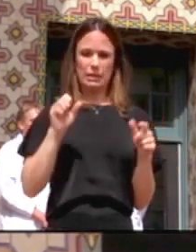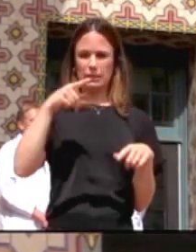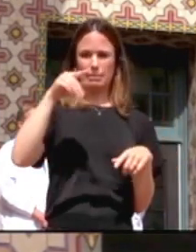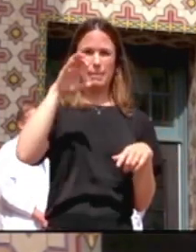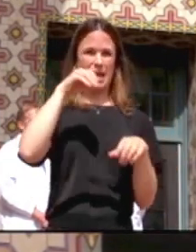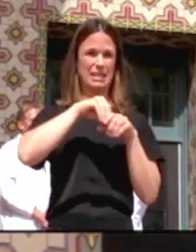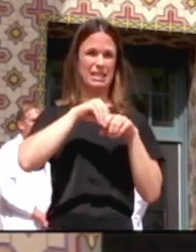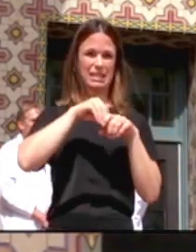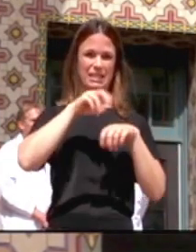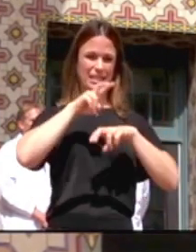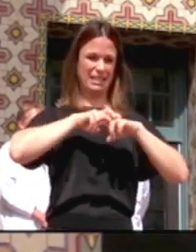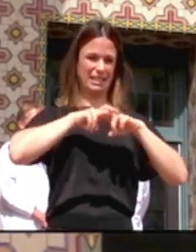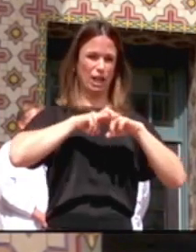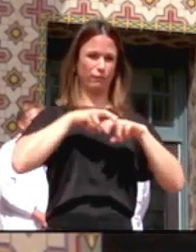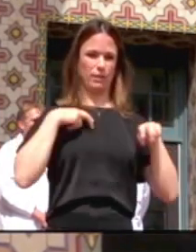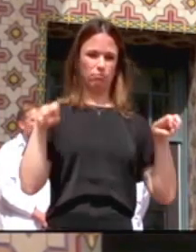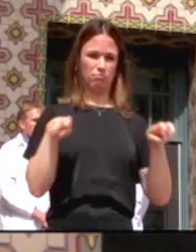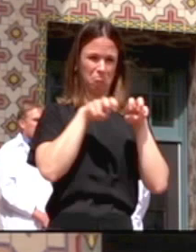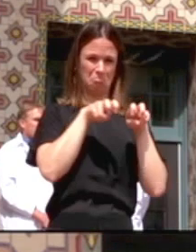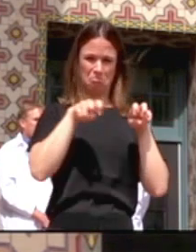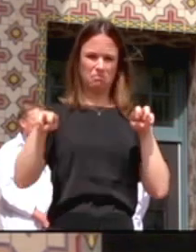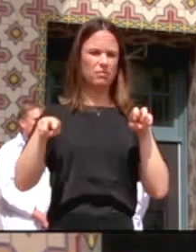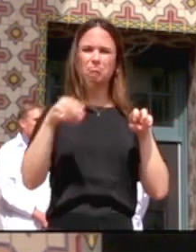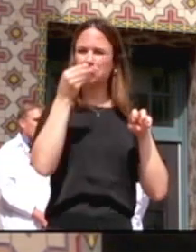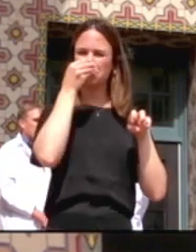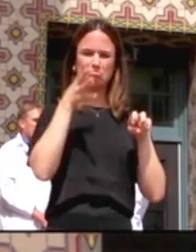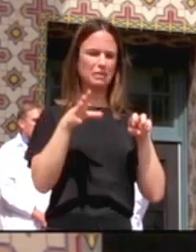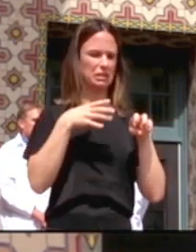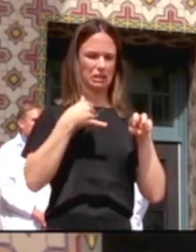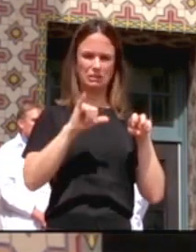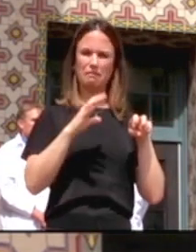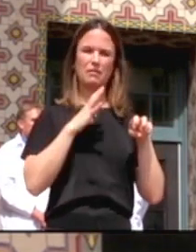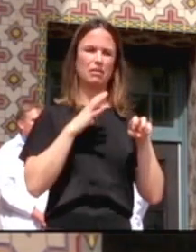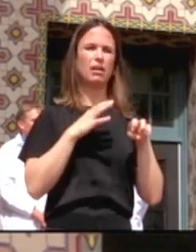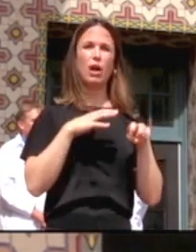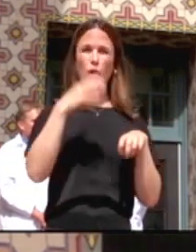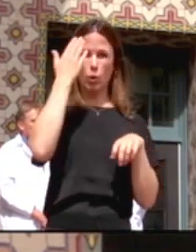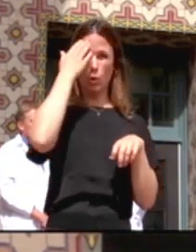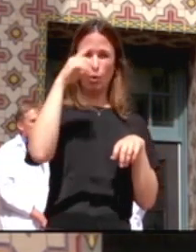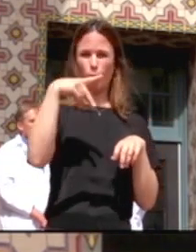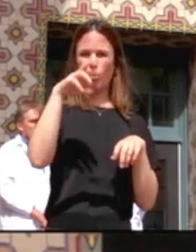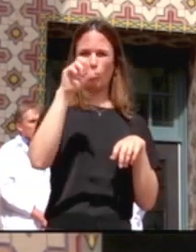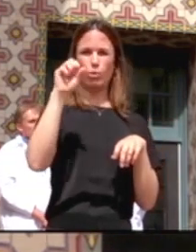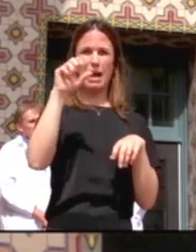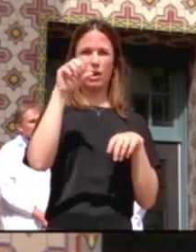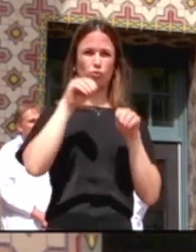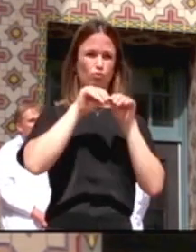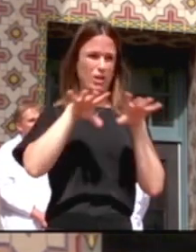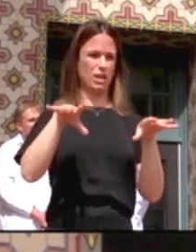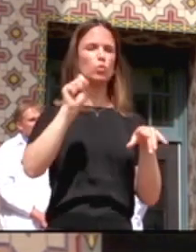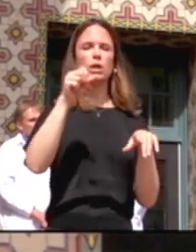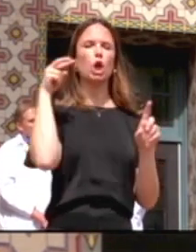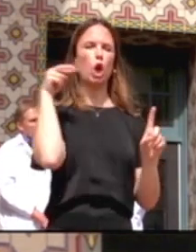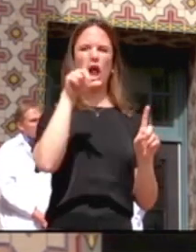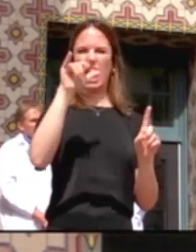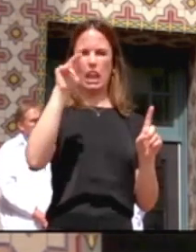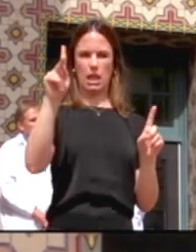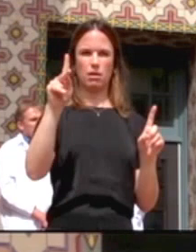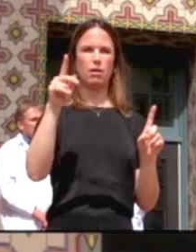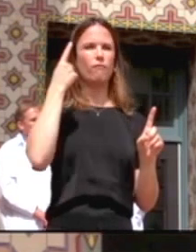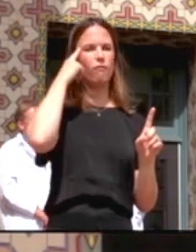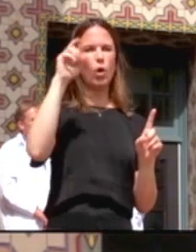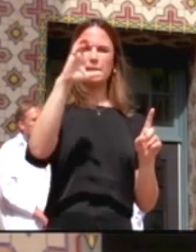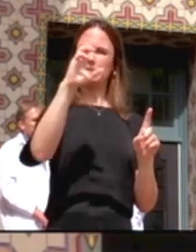desks. You'll find in your press release a link, a hyperlink that you can refer to for